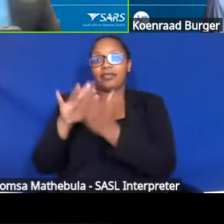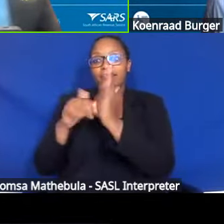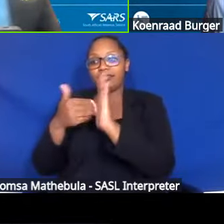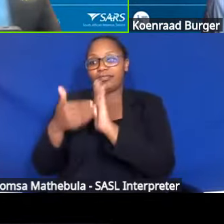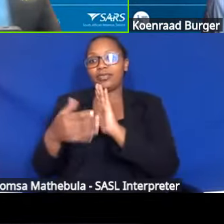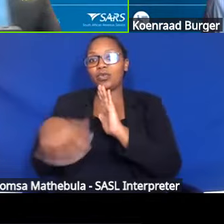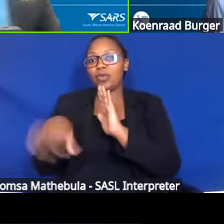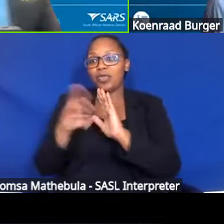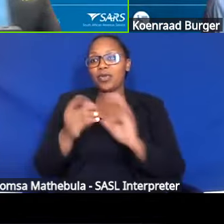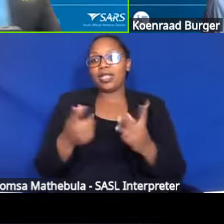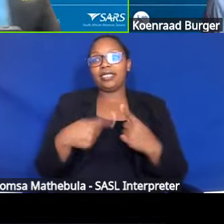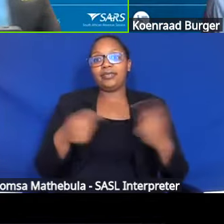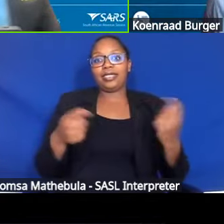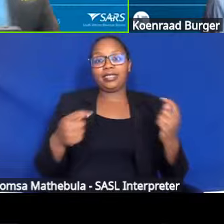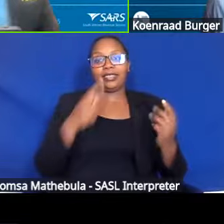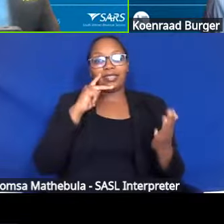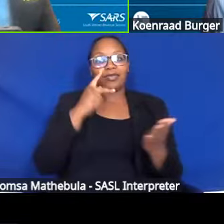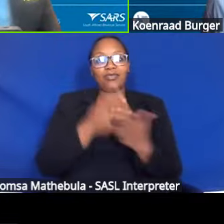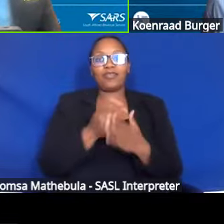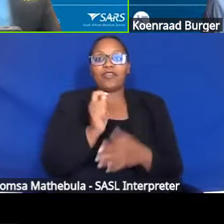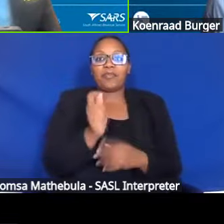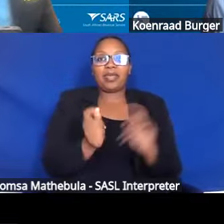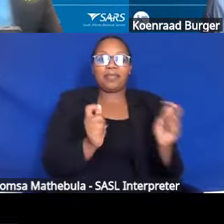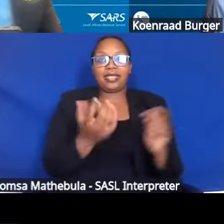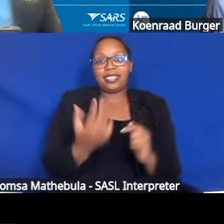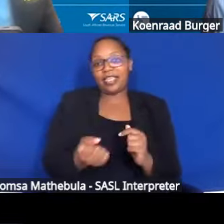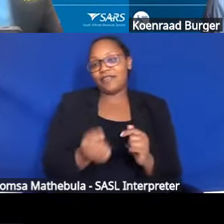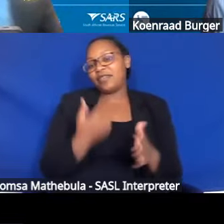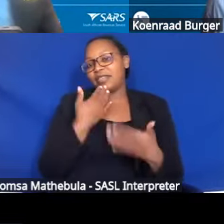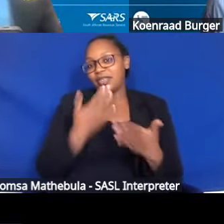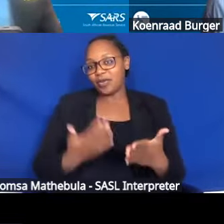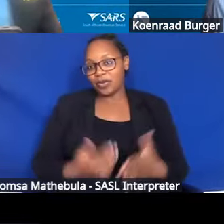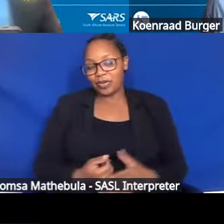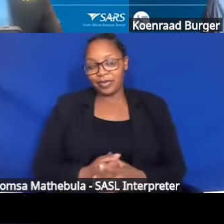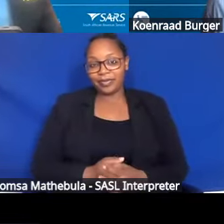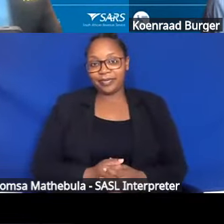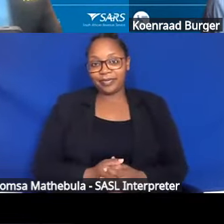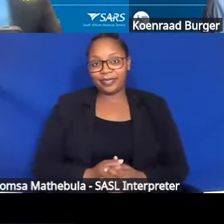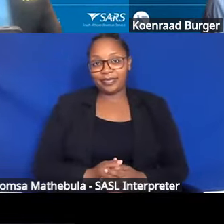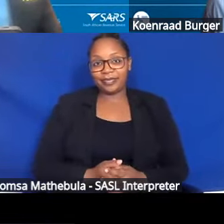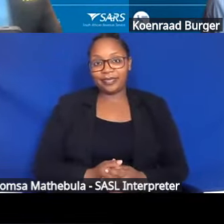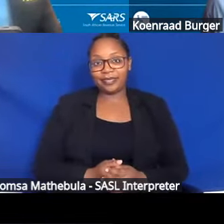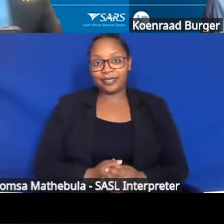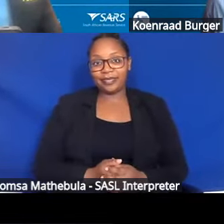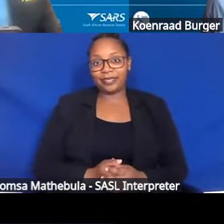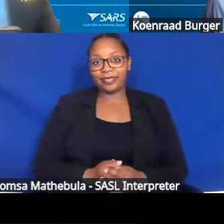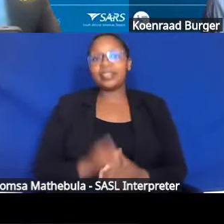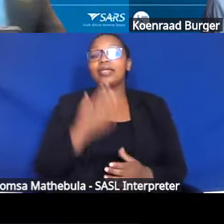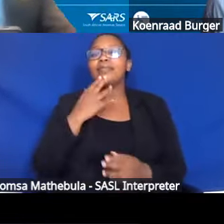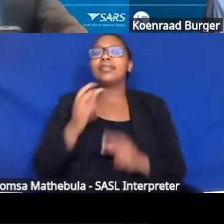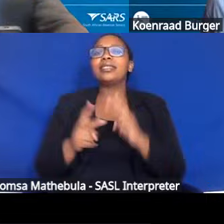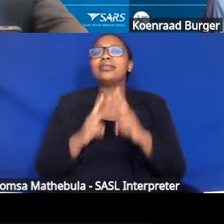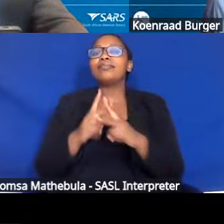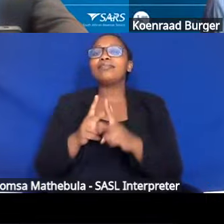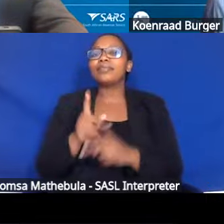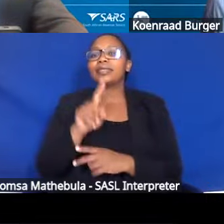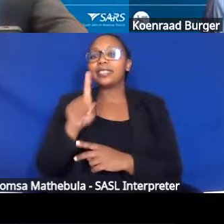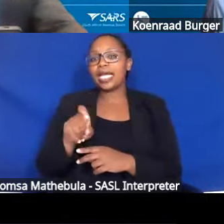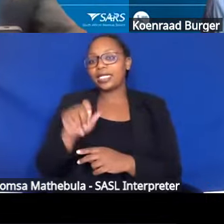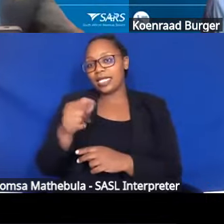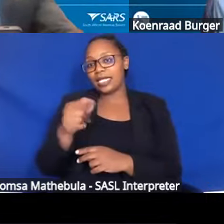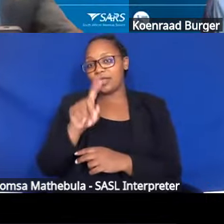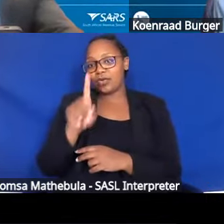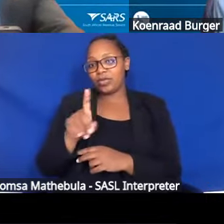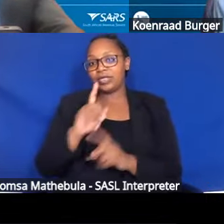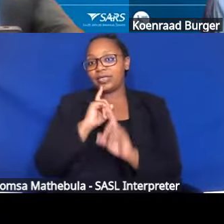of payment. Thank you. Okay, thanks, Mark. Will you also please take the following question? It